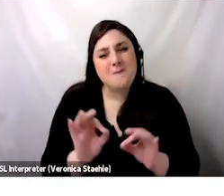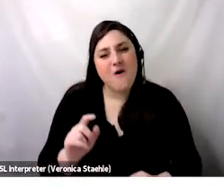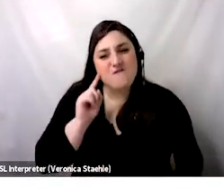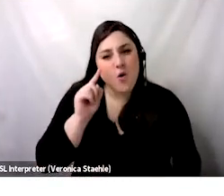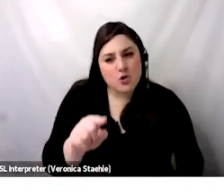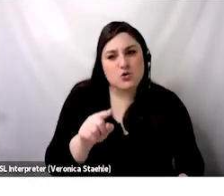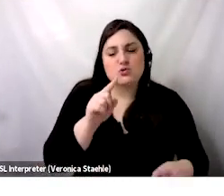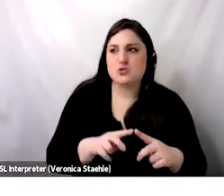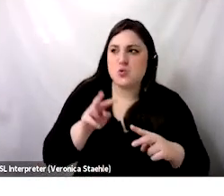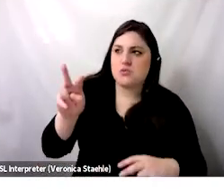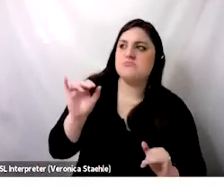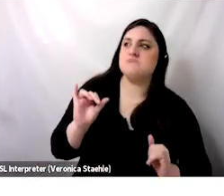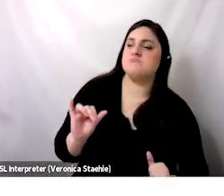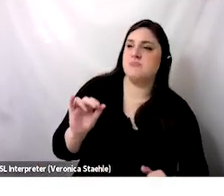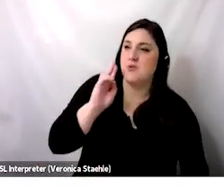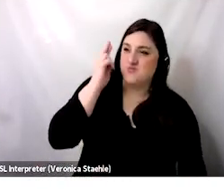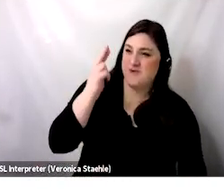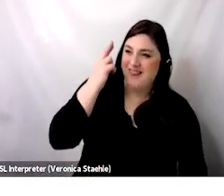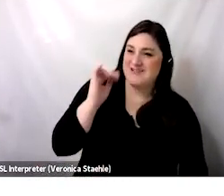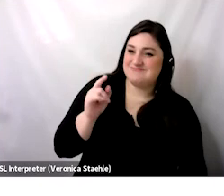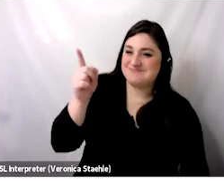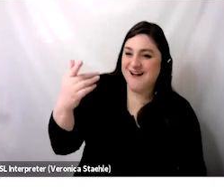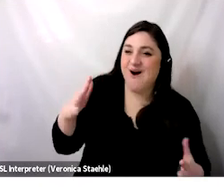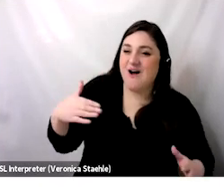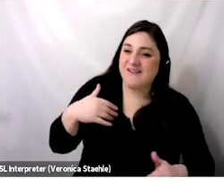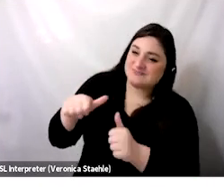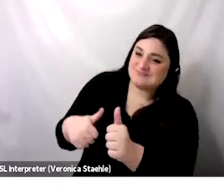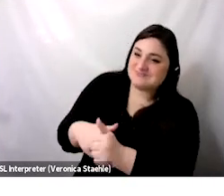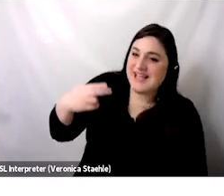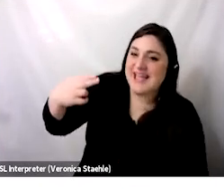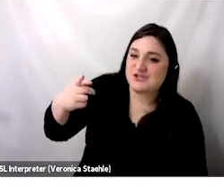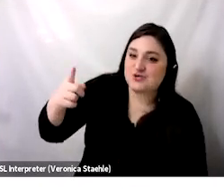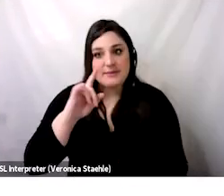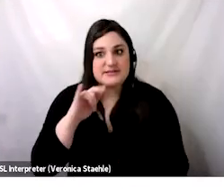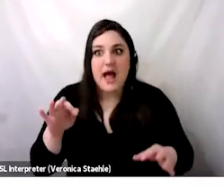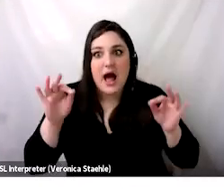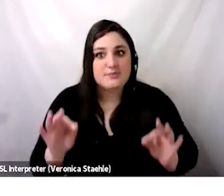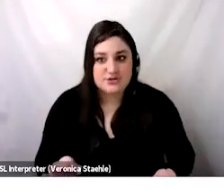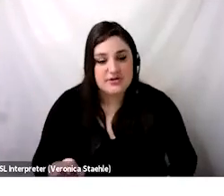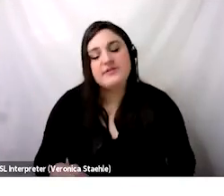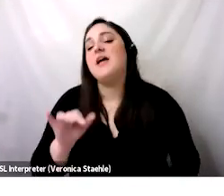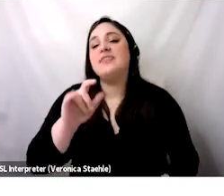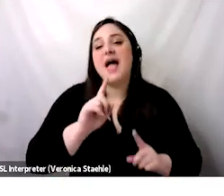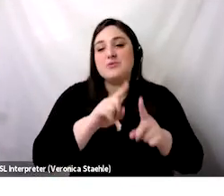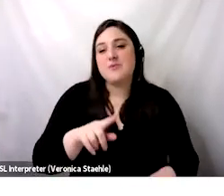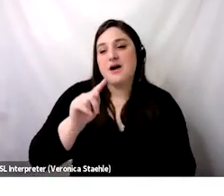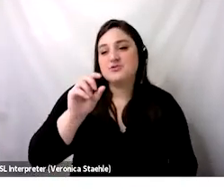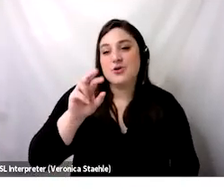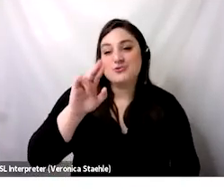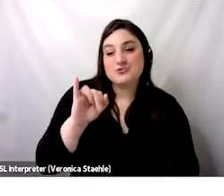and they co-opted and made it their own. So Absolutely, absolutely. Tori Immel from Farmer's